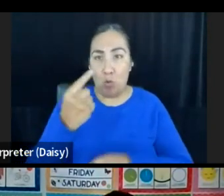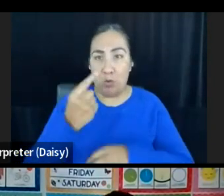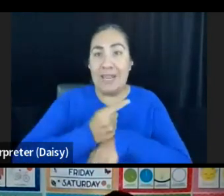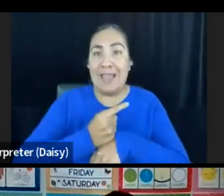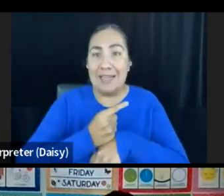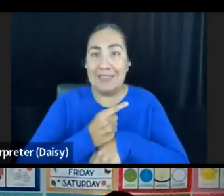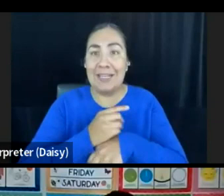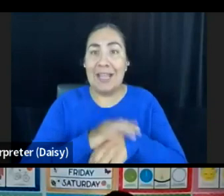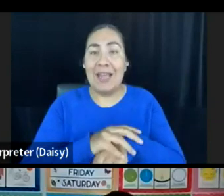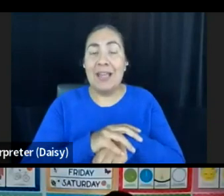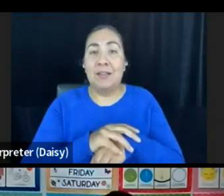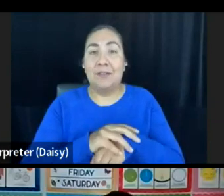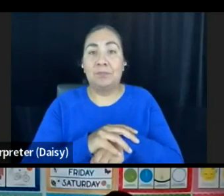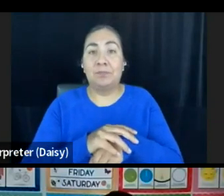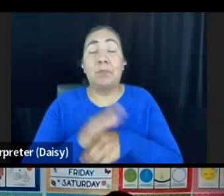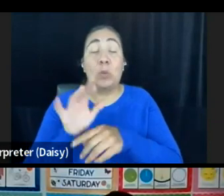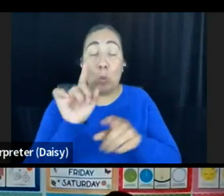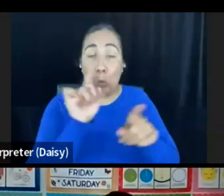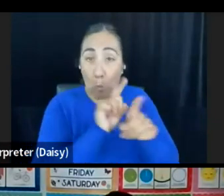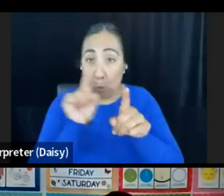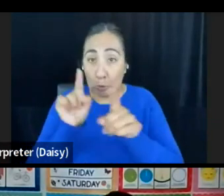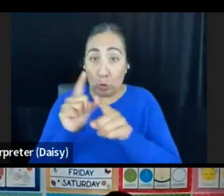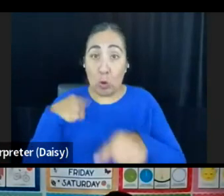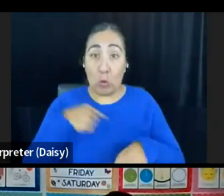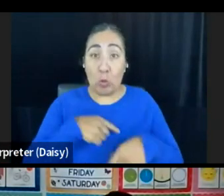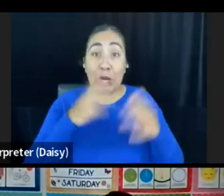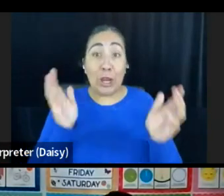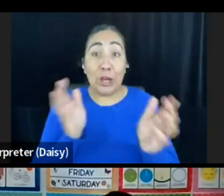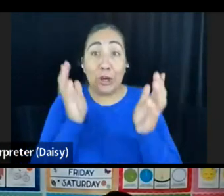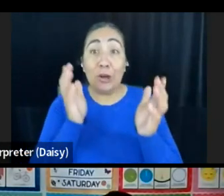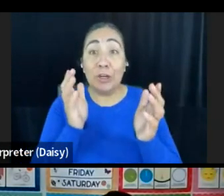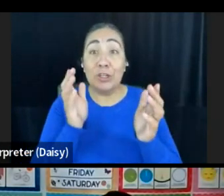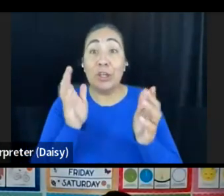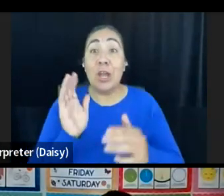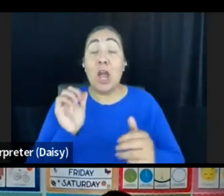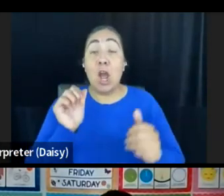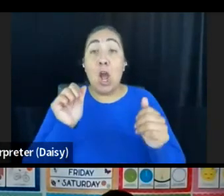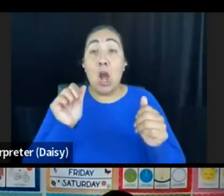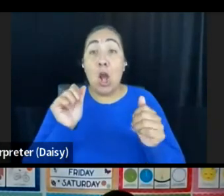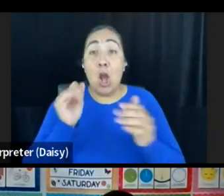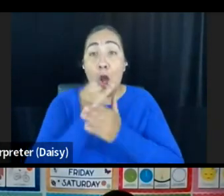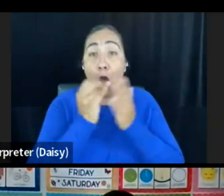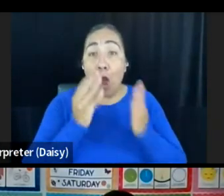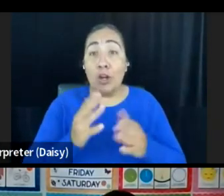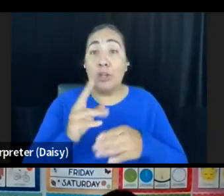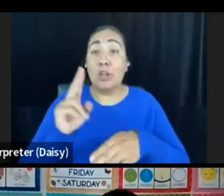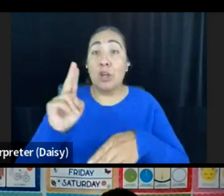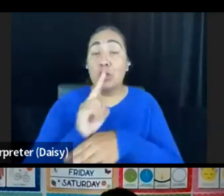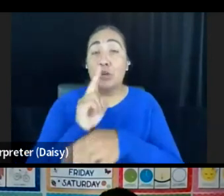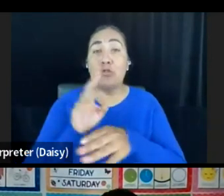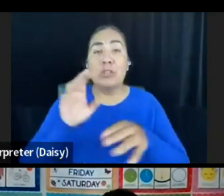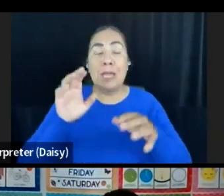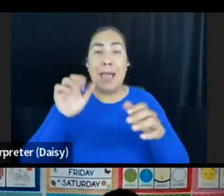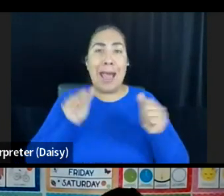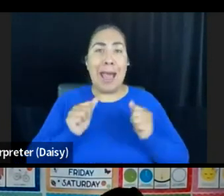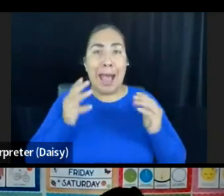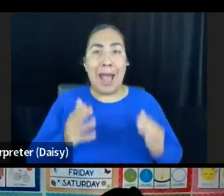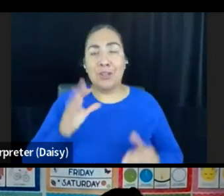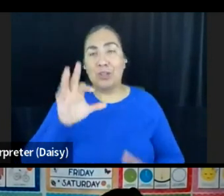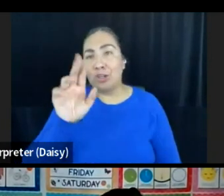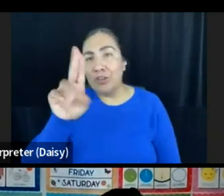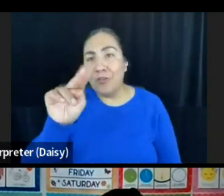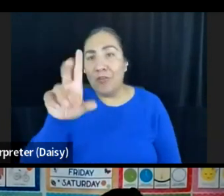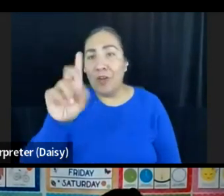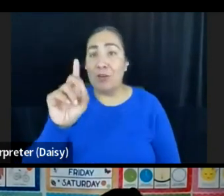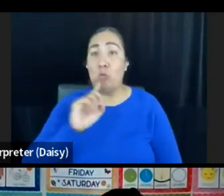We also encourage our artists to use the Actors Fund as well. And the Actors Fund is accessible to anyone